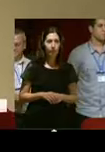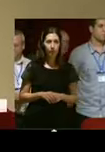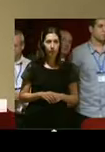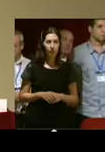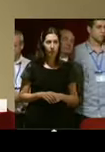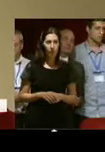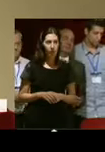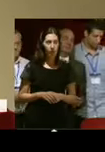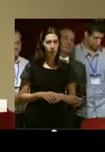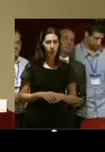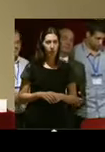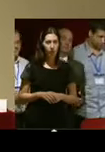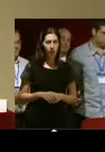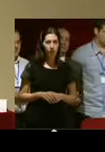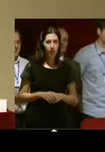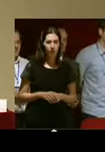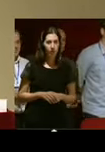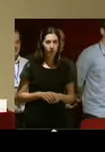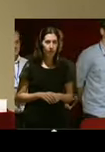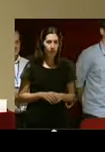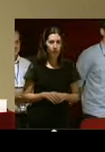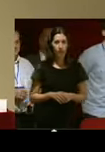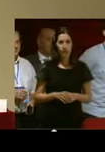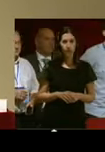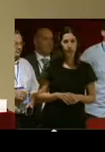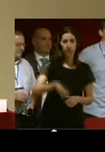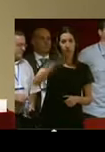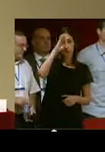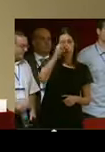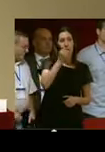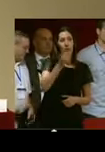I think there's a question at the back of the room.